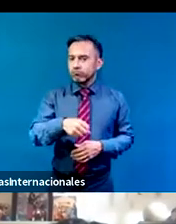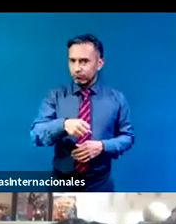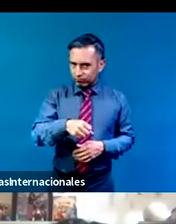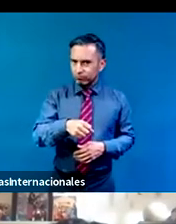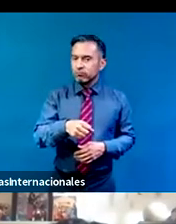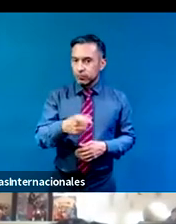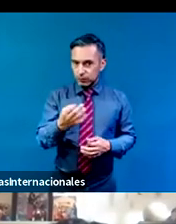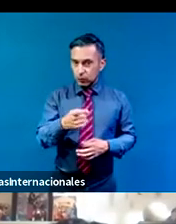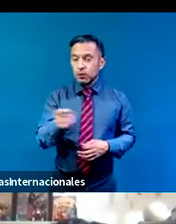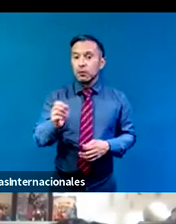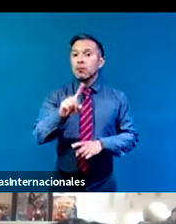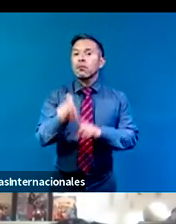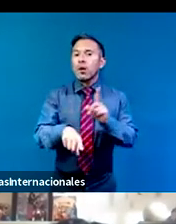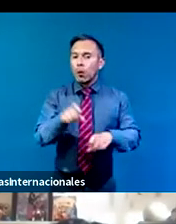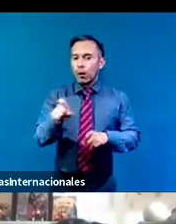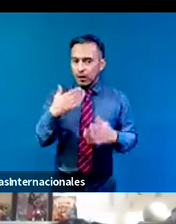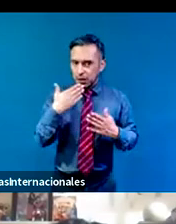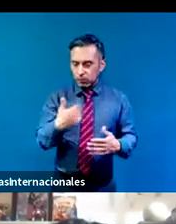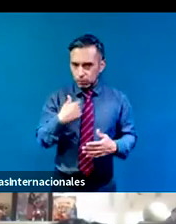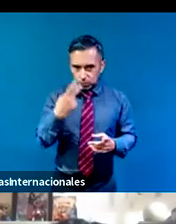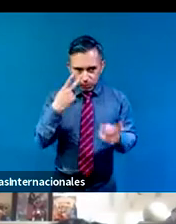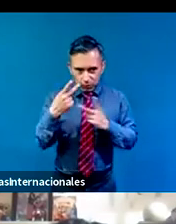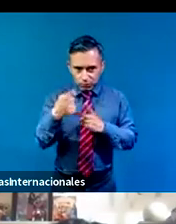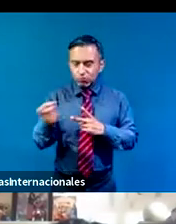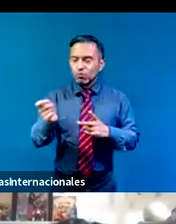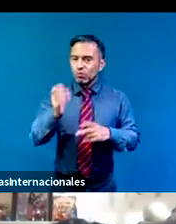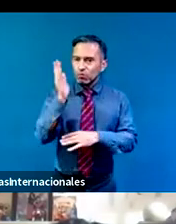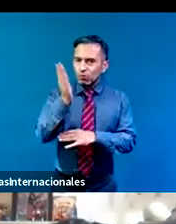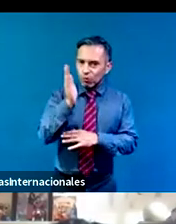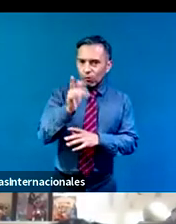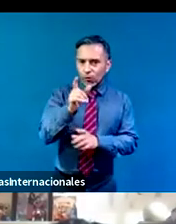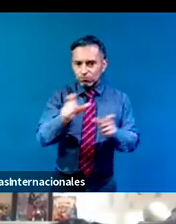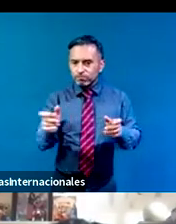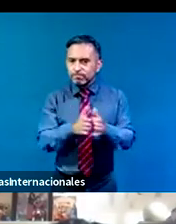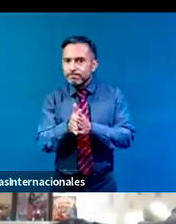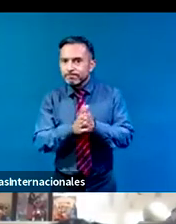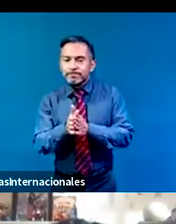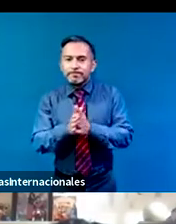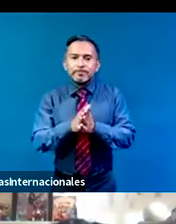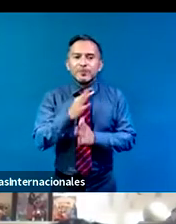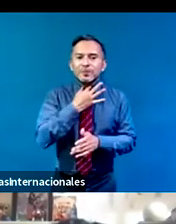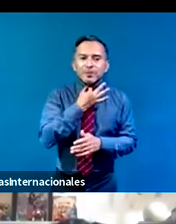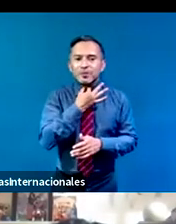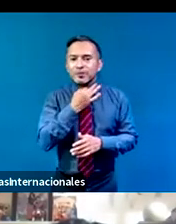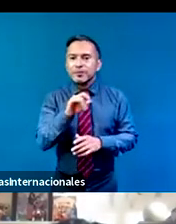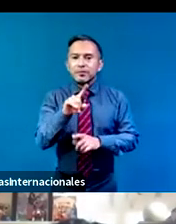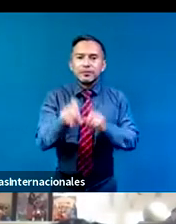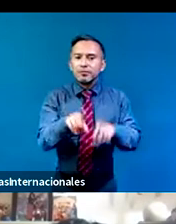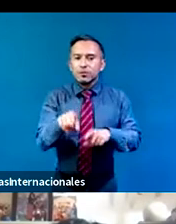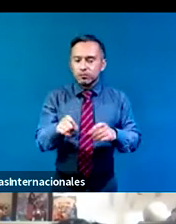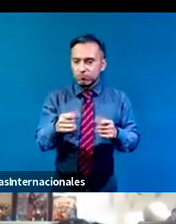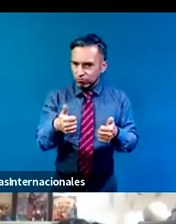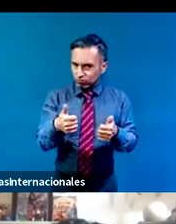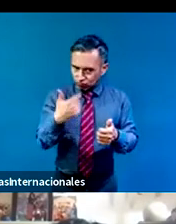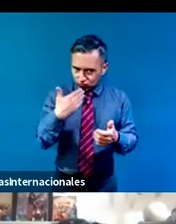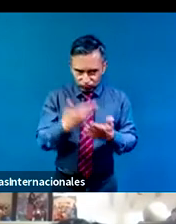and curiosity about becoming involved and already thinking towards Paris and how to